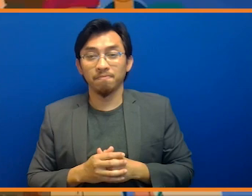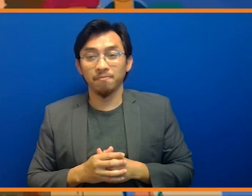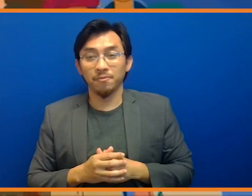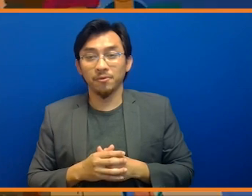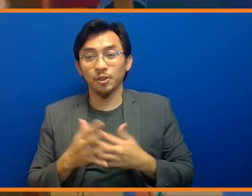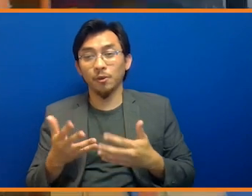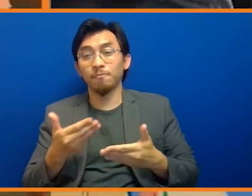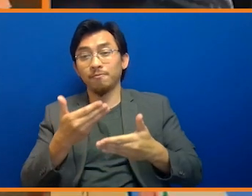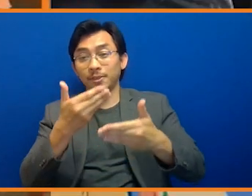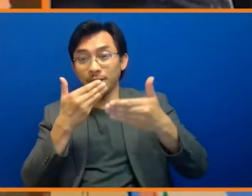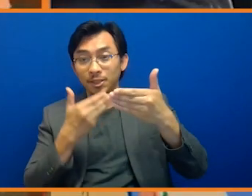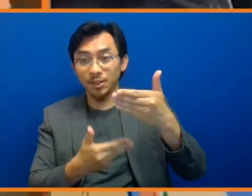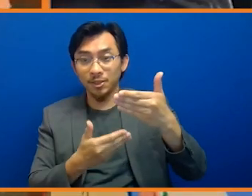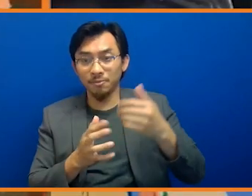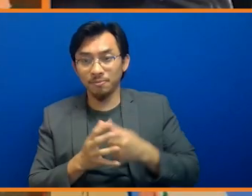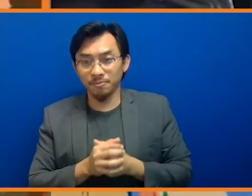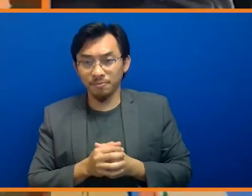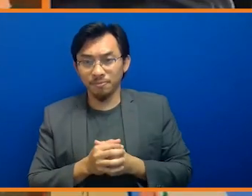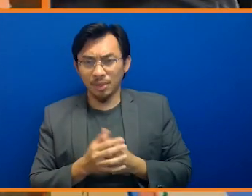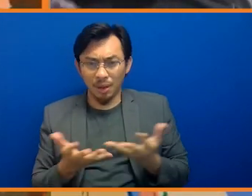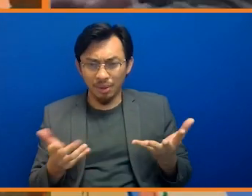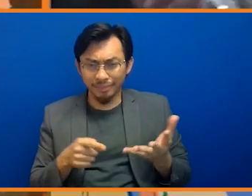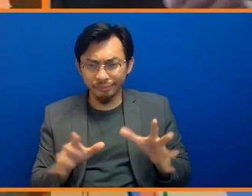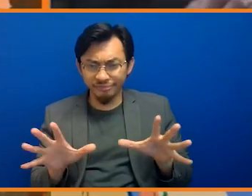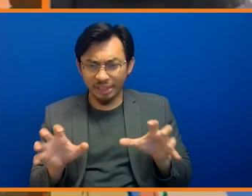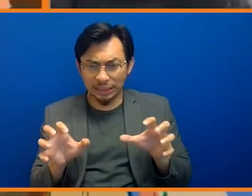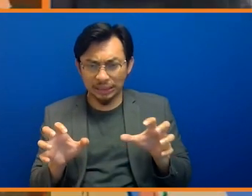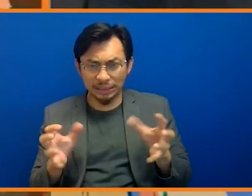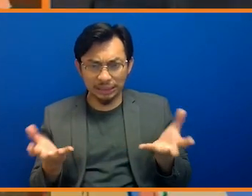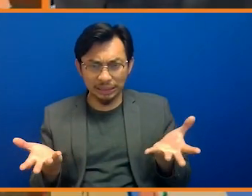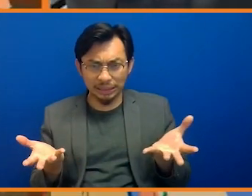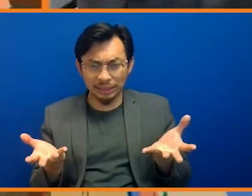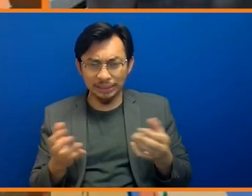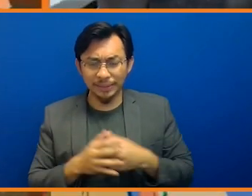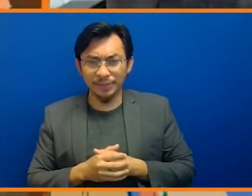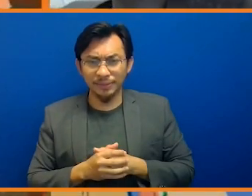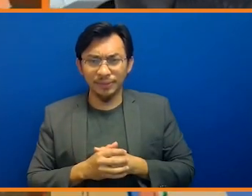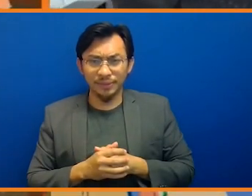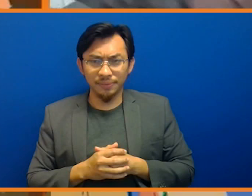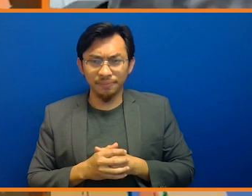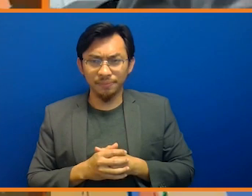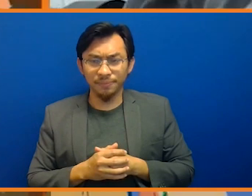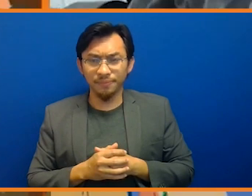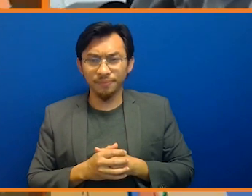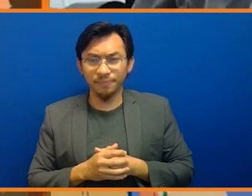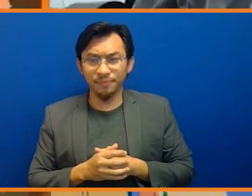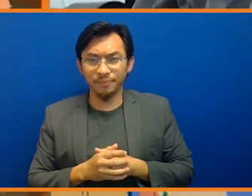We go to the next slide. What is pleasing in me?